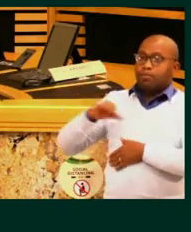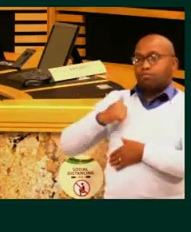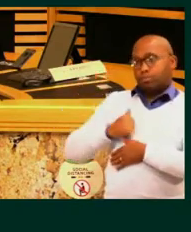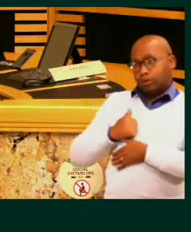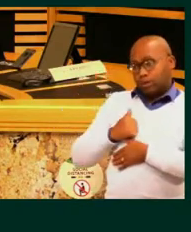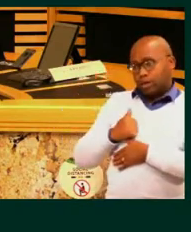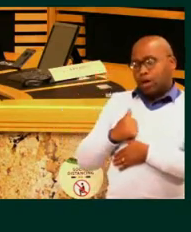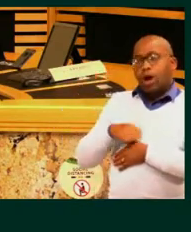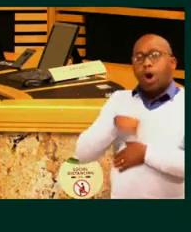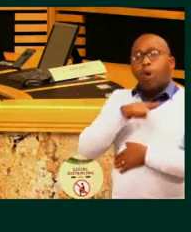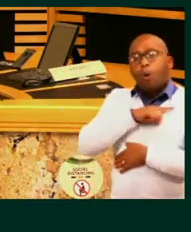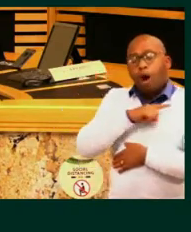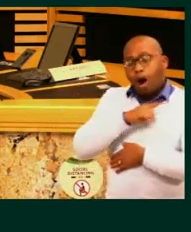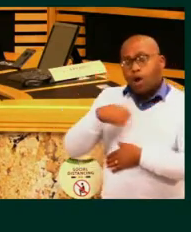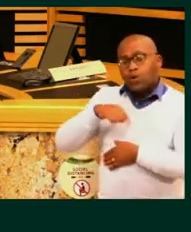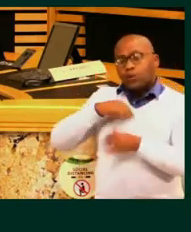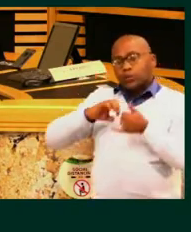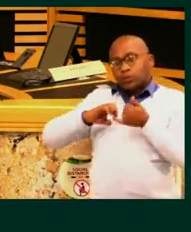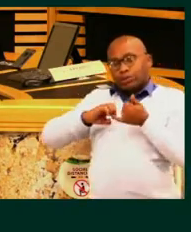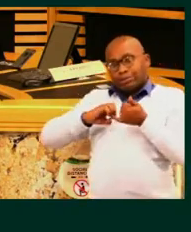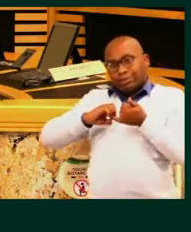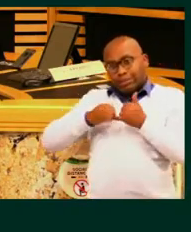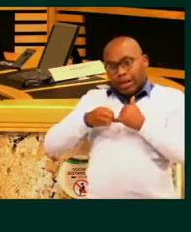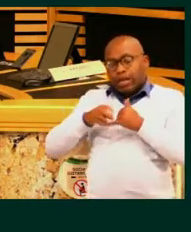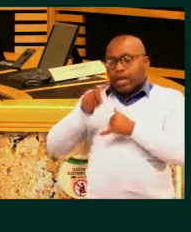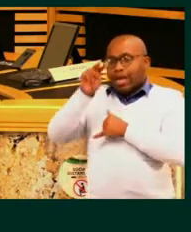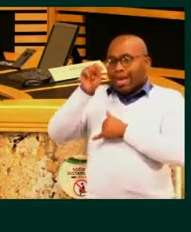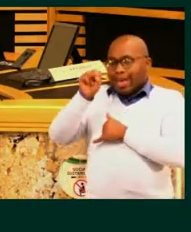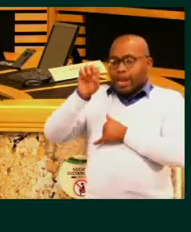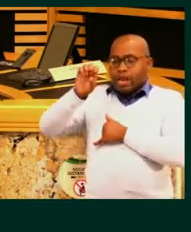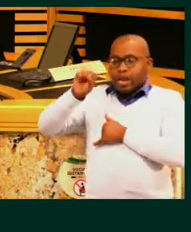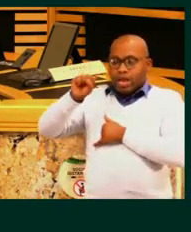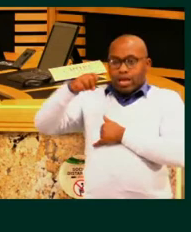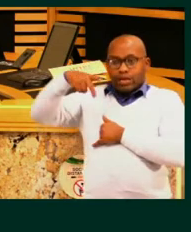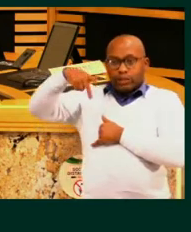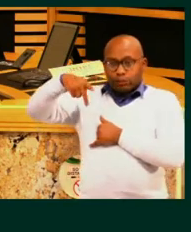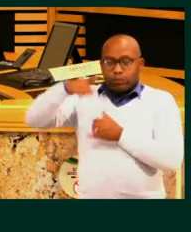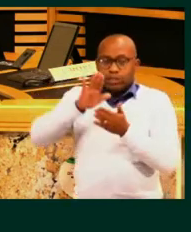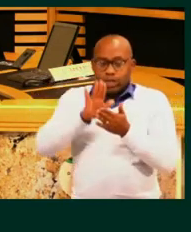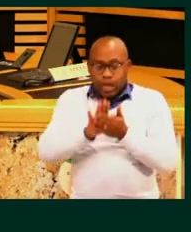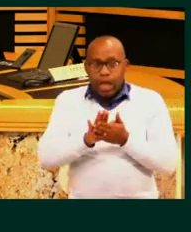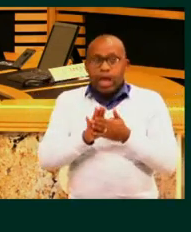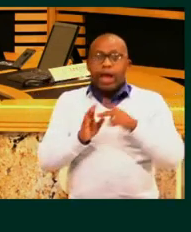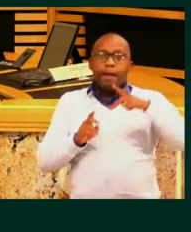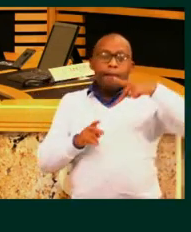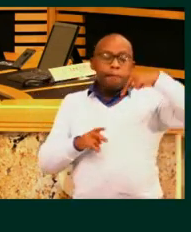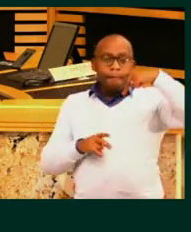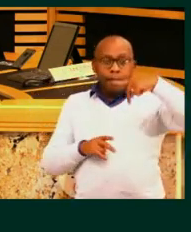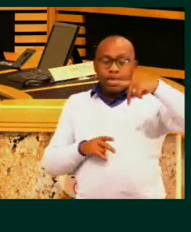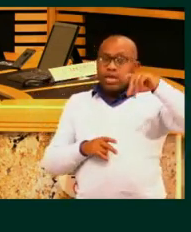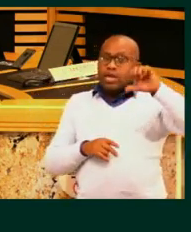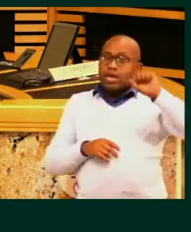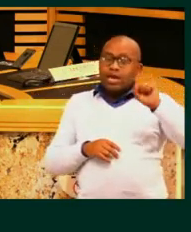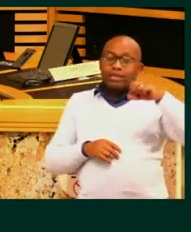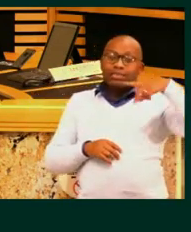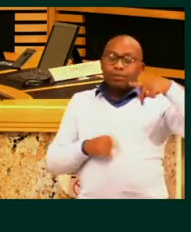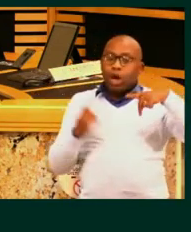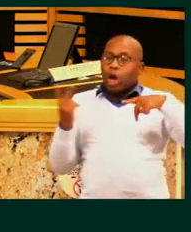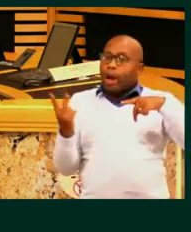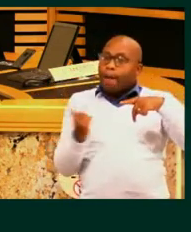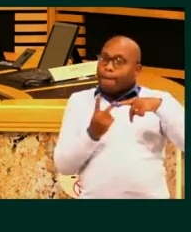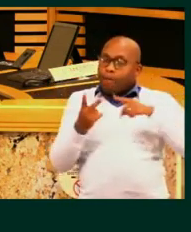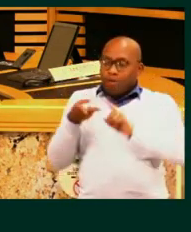ensure the localization of the N NSP and the provincial strategic plan to ensure ownership and fair representation of the